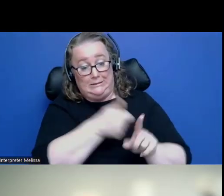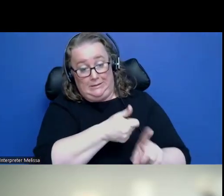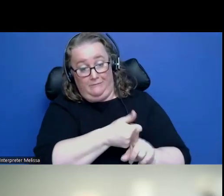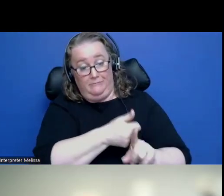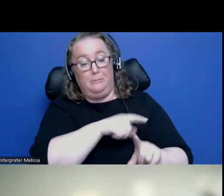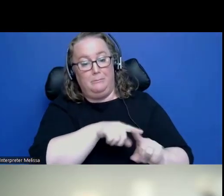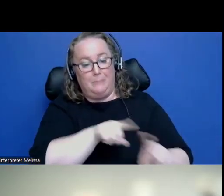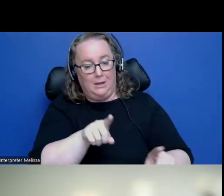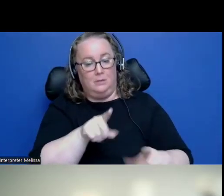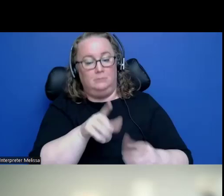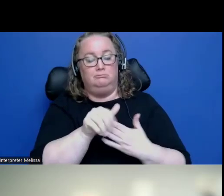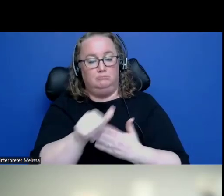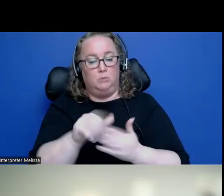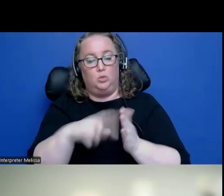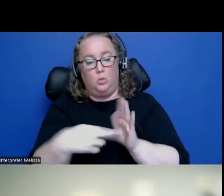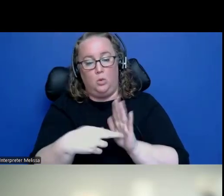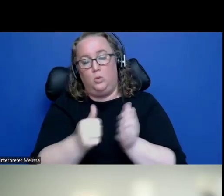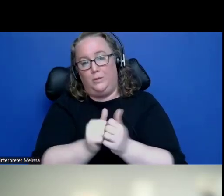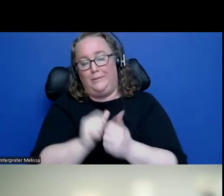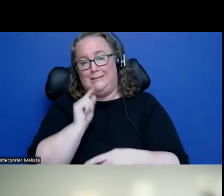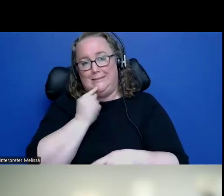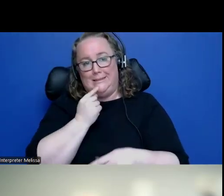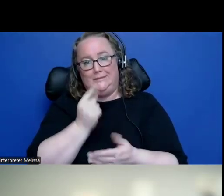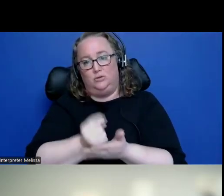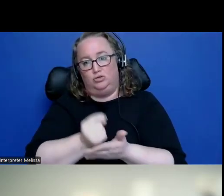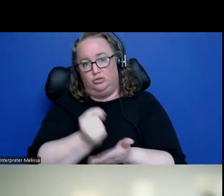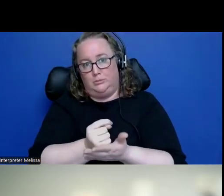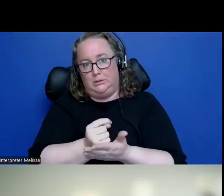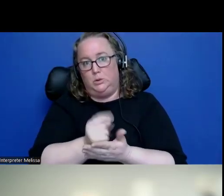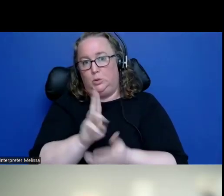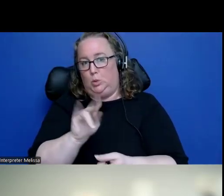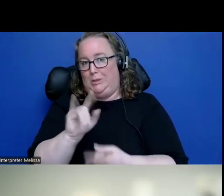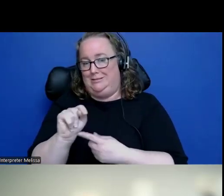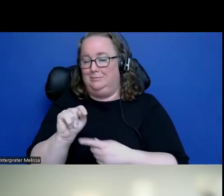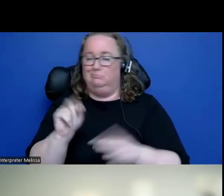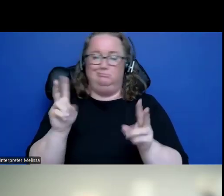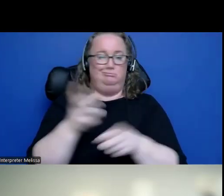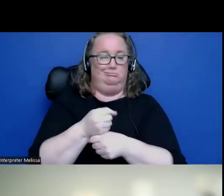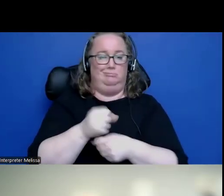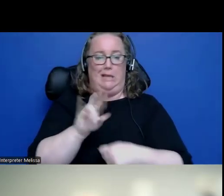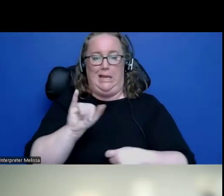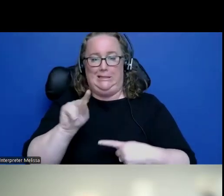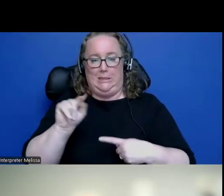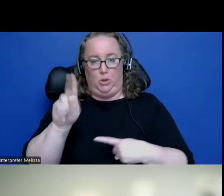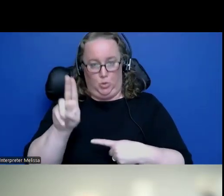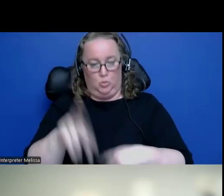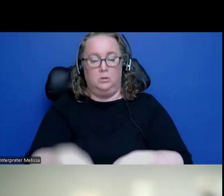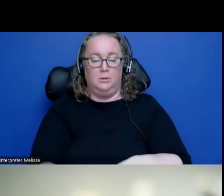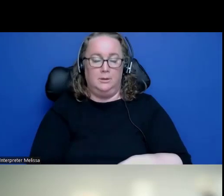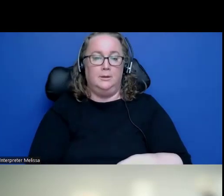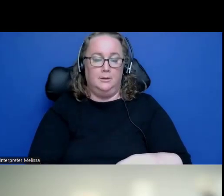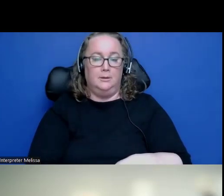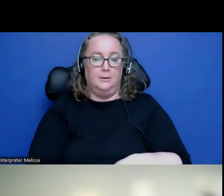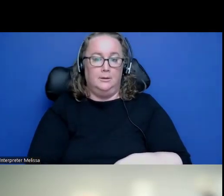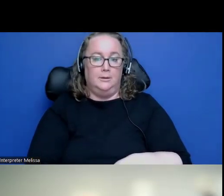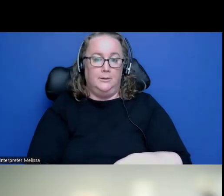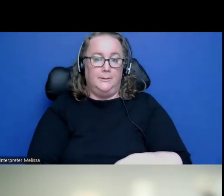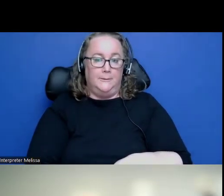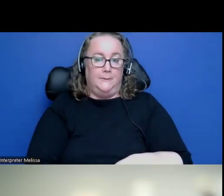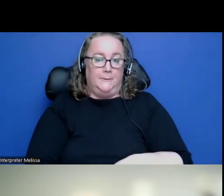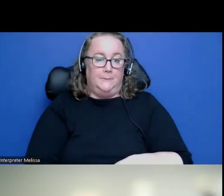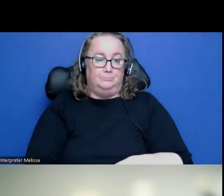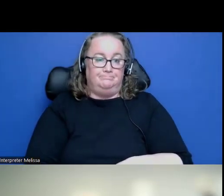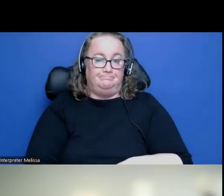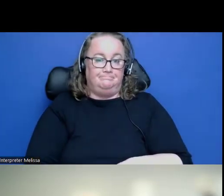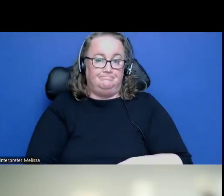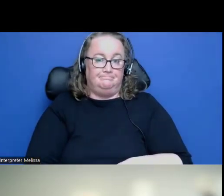role in the intensive treatment unit, or ITU, discussed earlier, which was